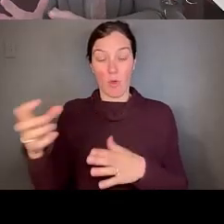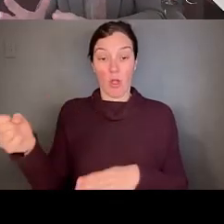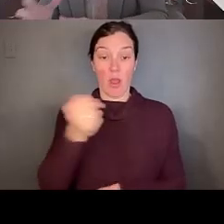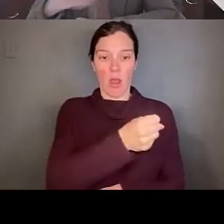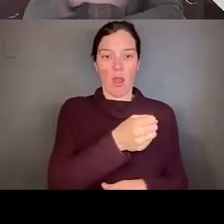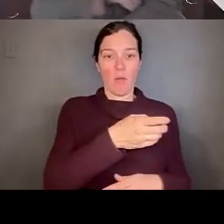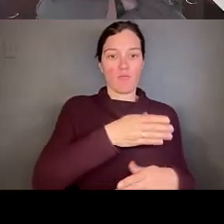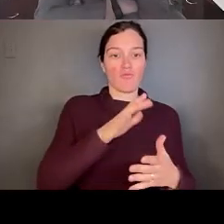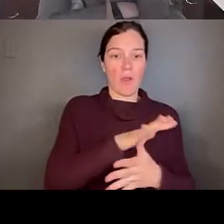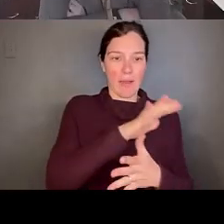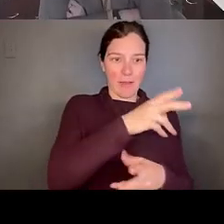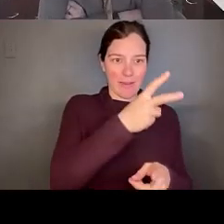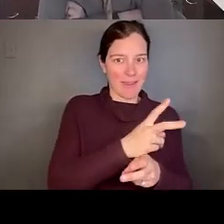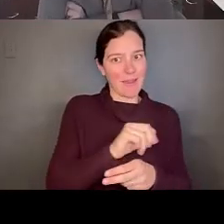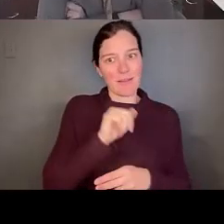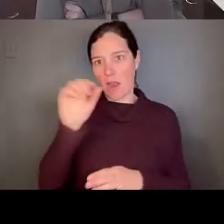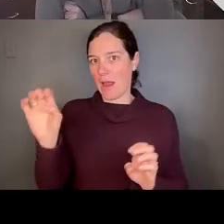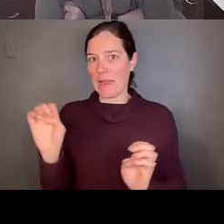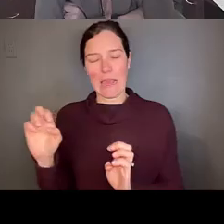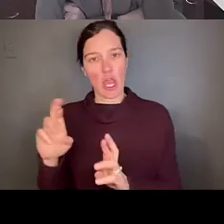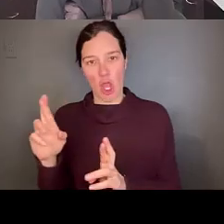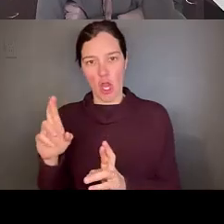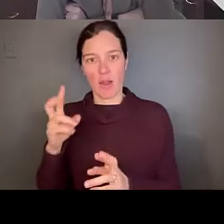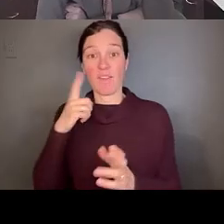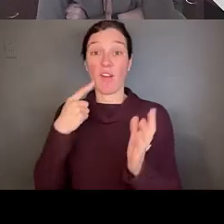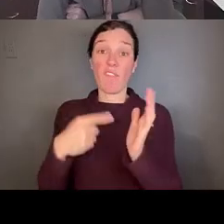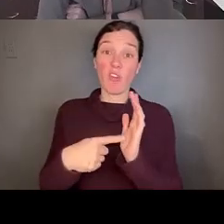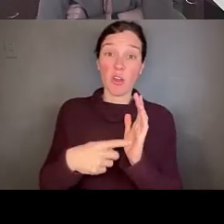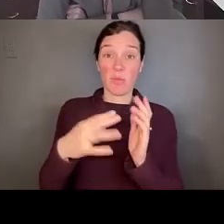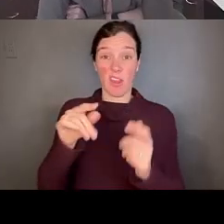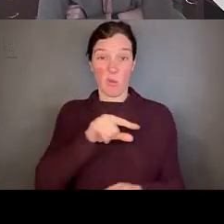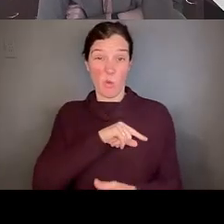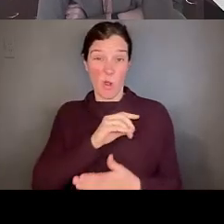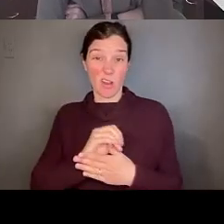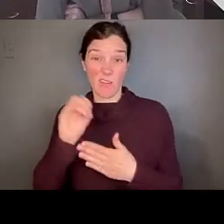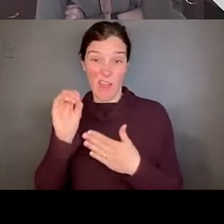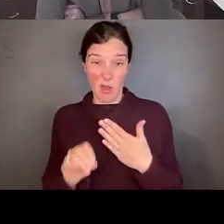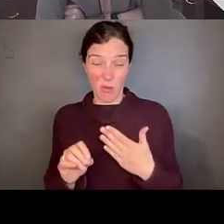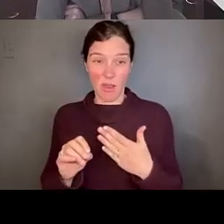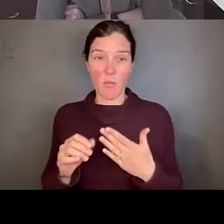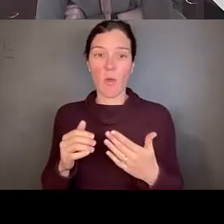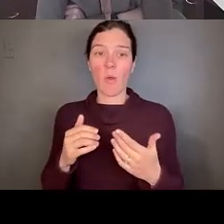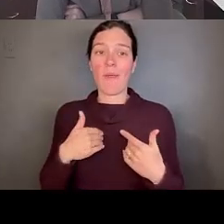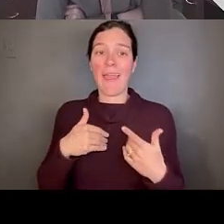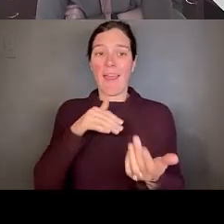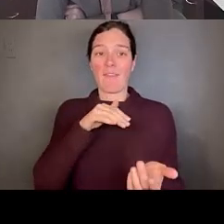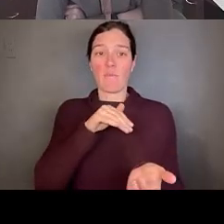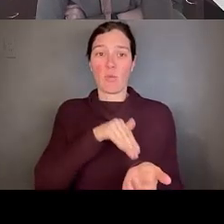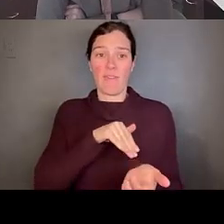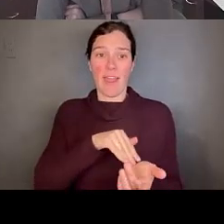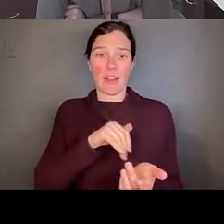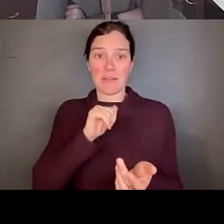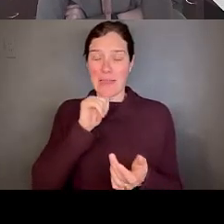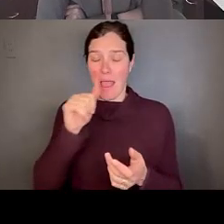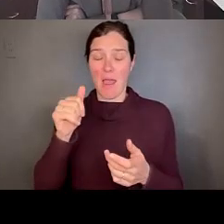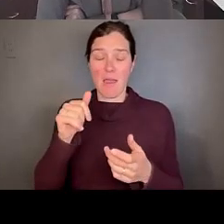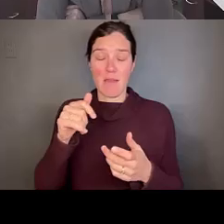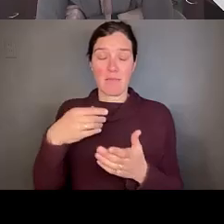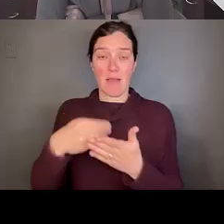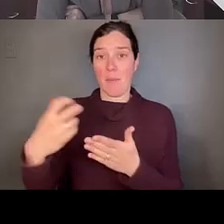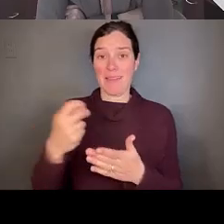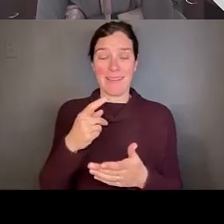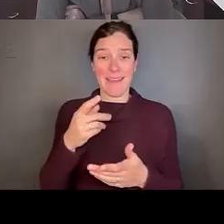instead of that emergency room from an affordability and a quality outcome perspective. We have providers uncompensated care that goes up. Holy